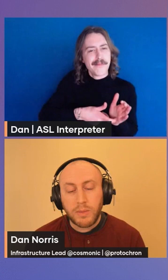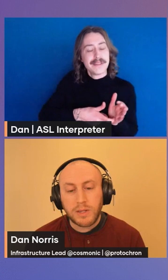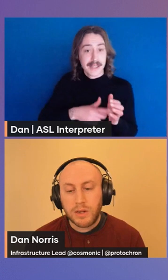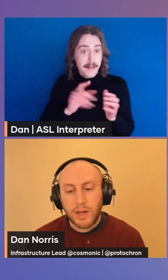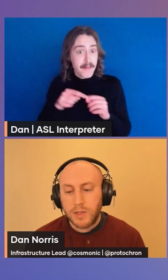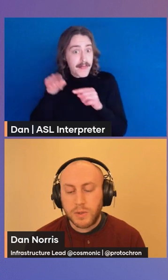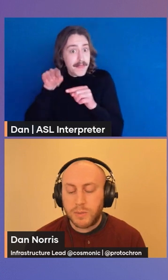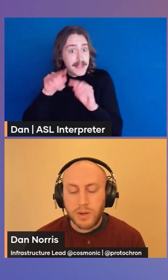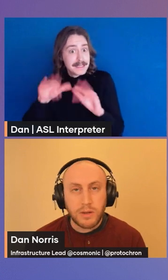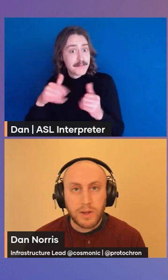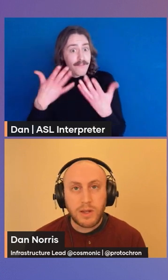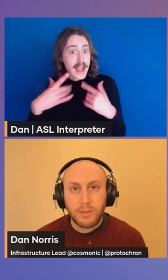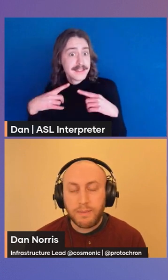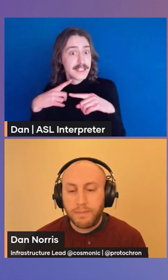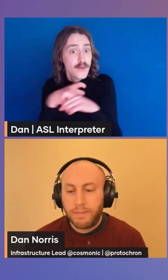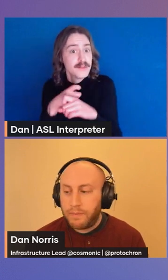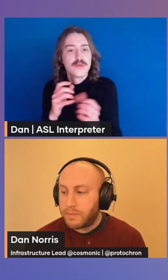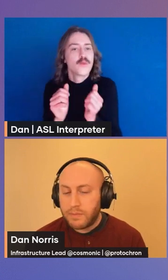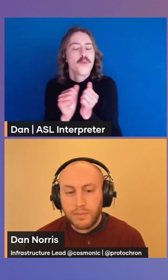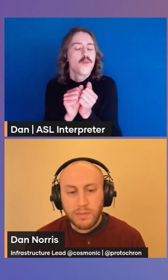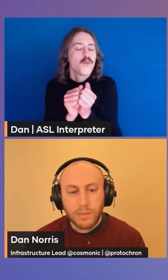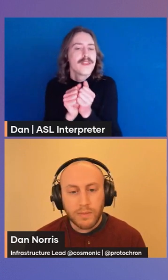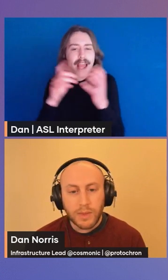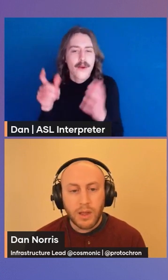worry about TLS, which is pretty convenient.